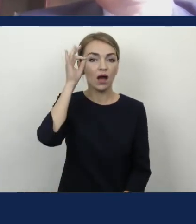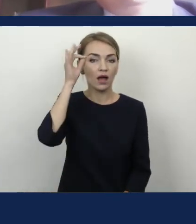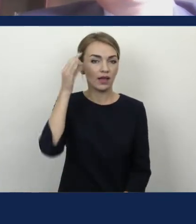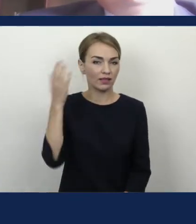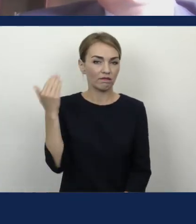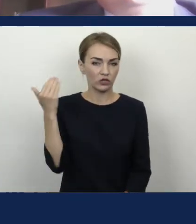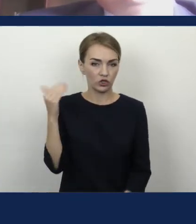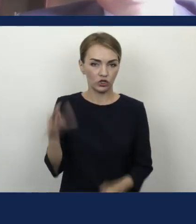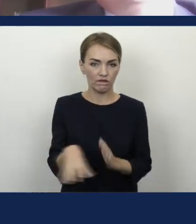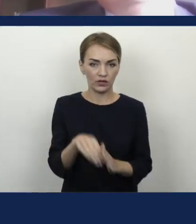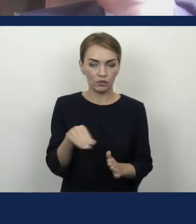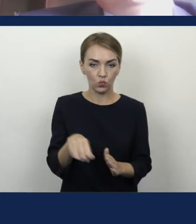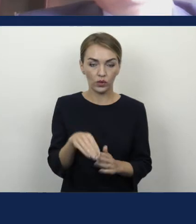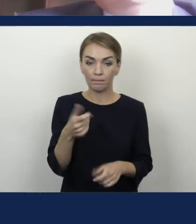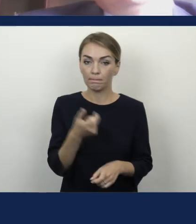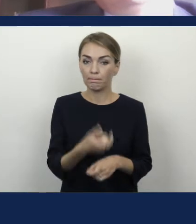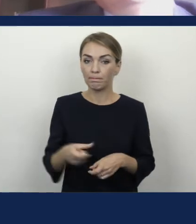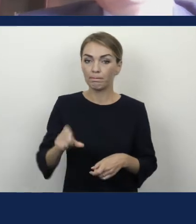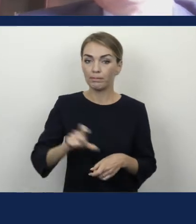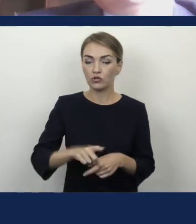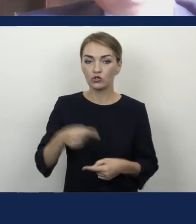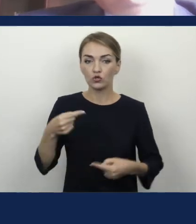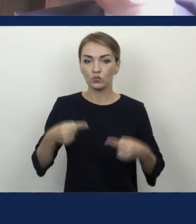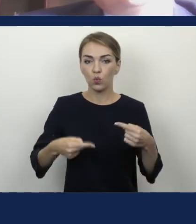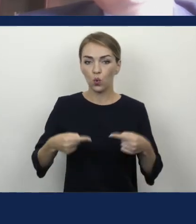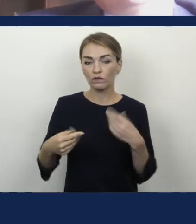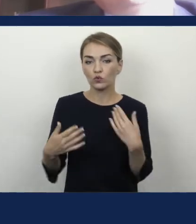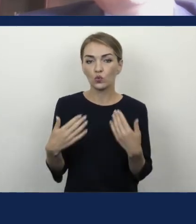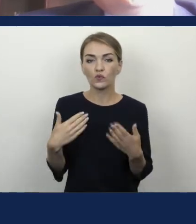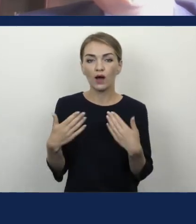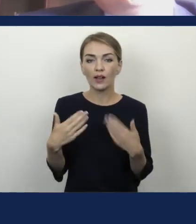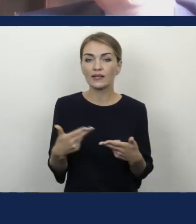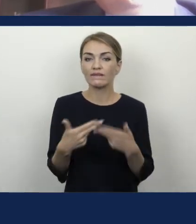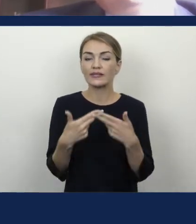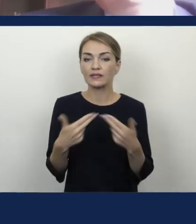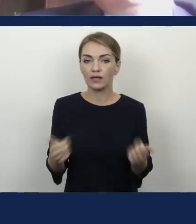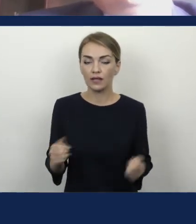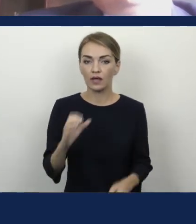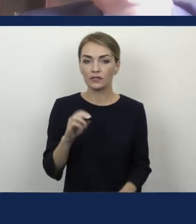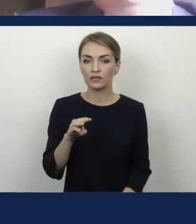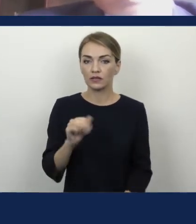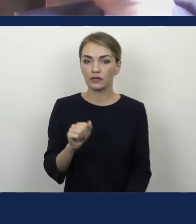disputes were related to the recognition of a status of a candidate,